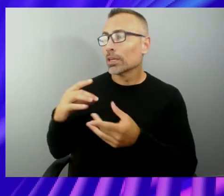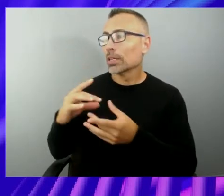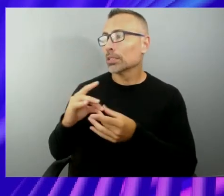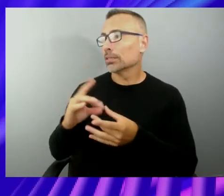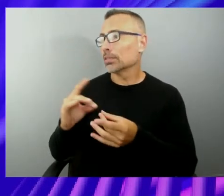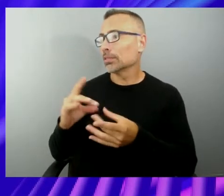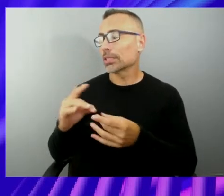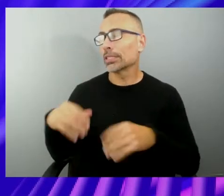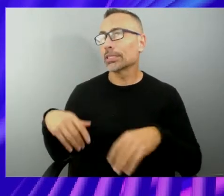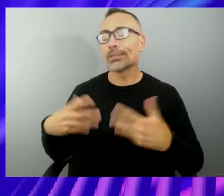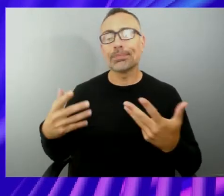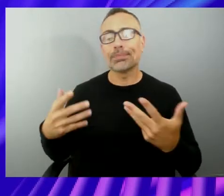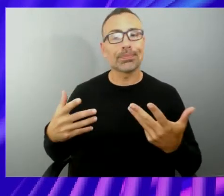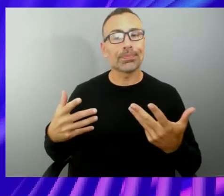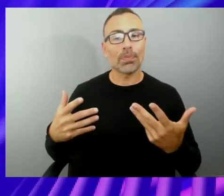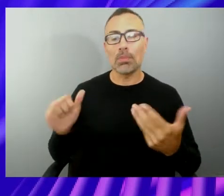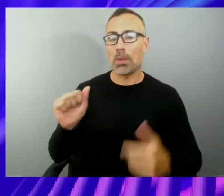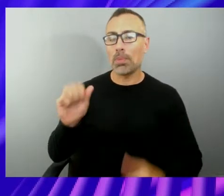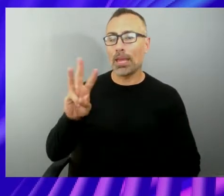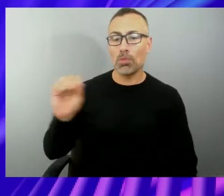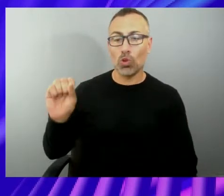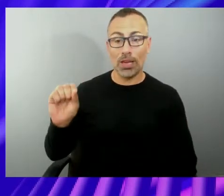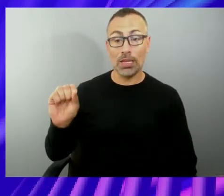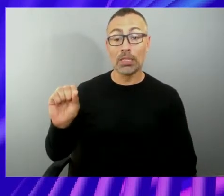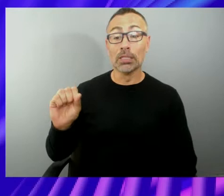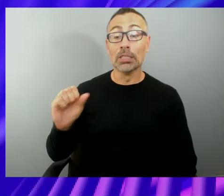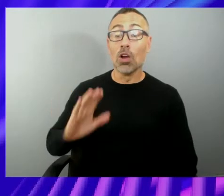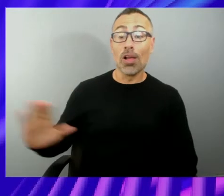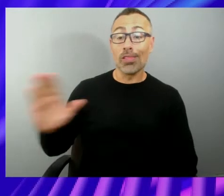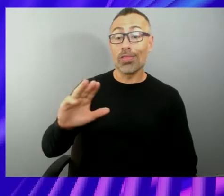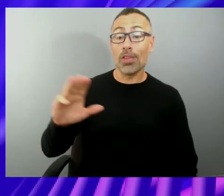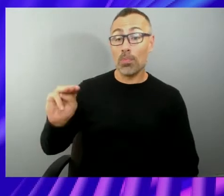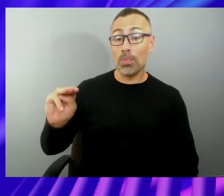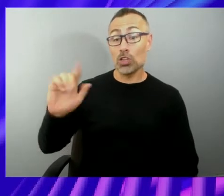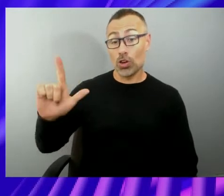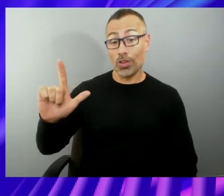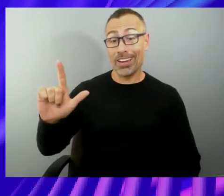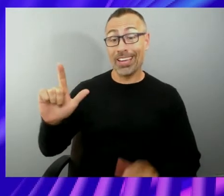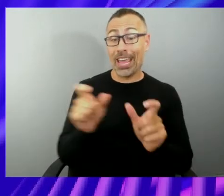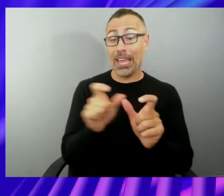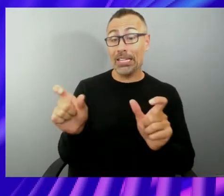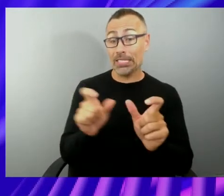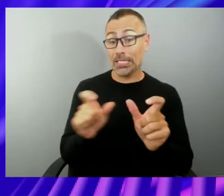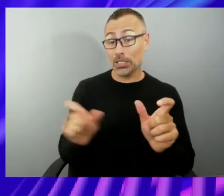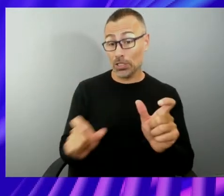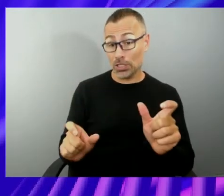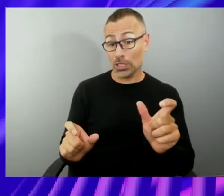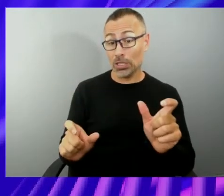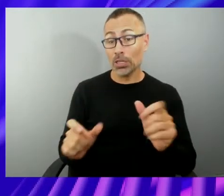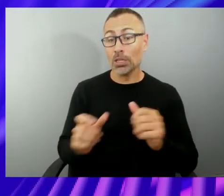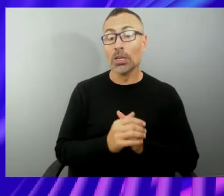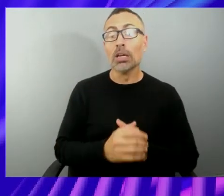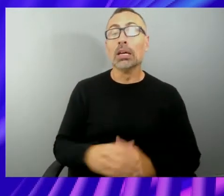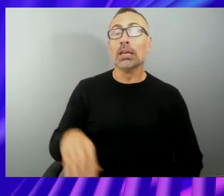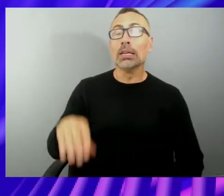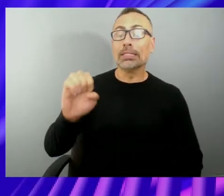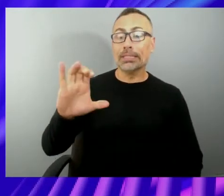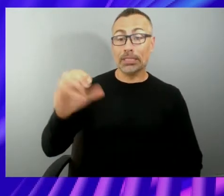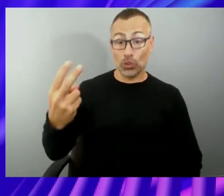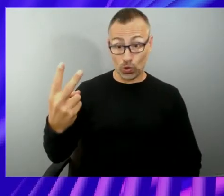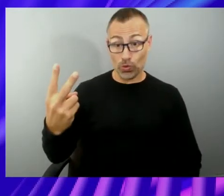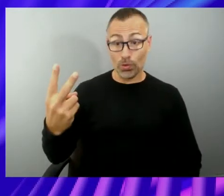of AWS, so they are like machine learning EC2 instances. Now, my one EC2 instance can have